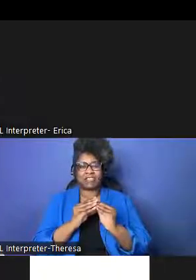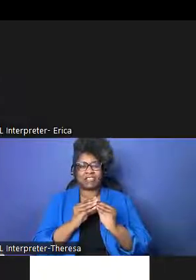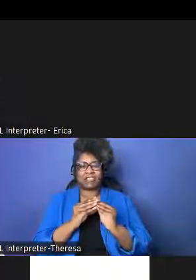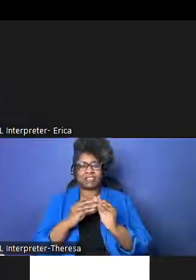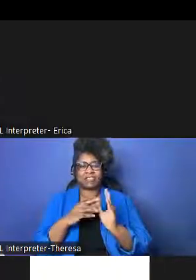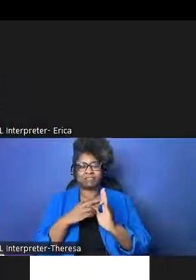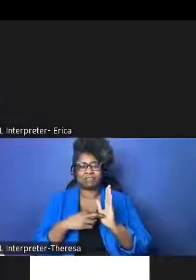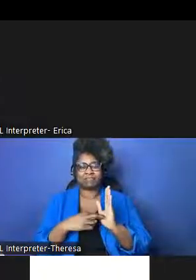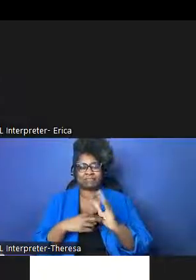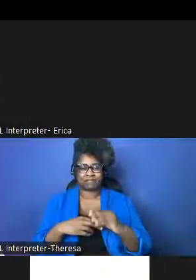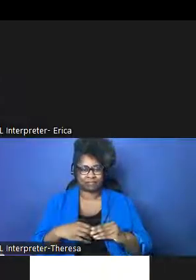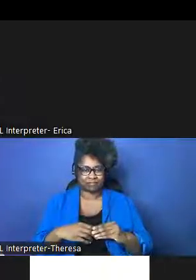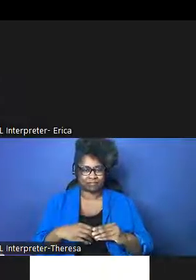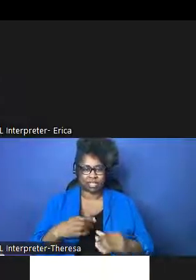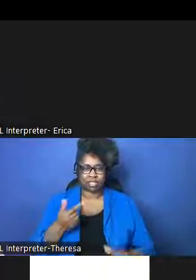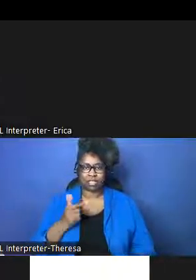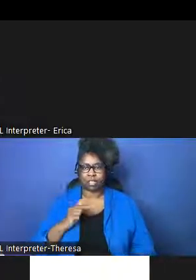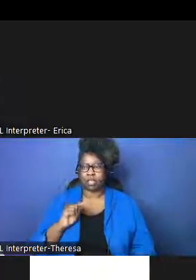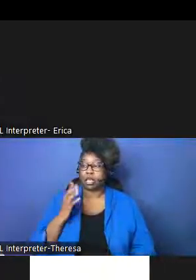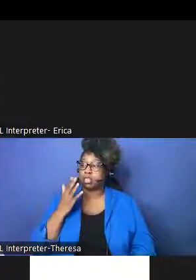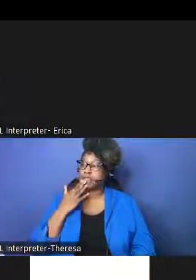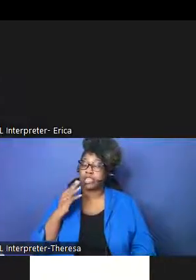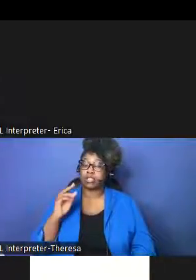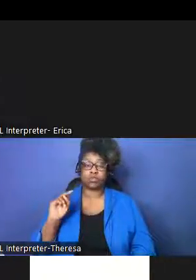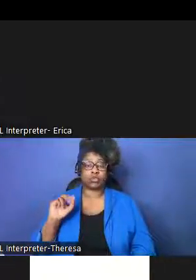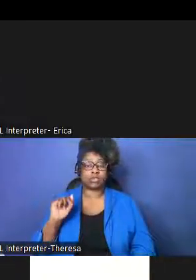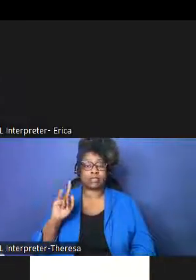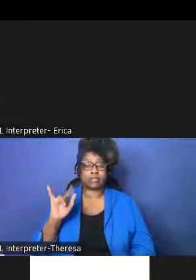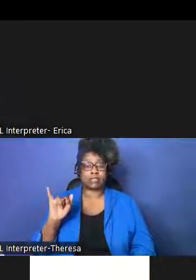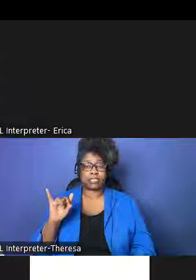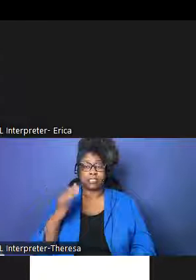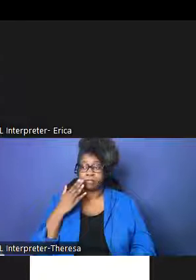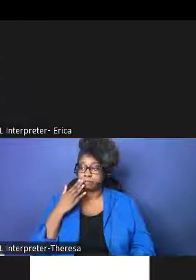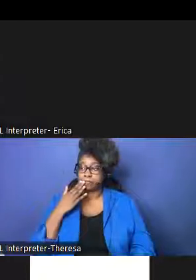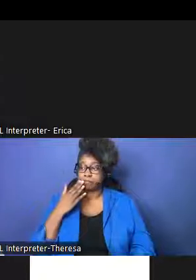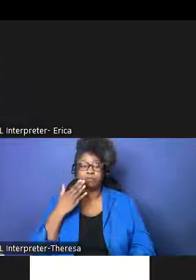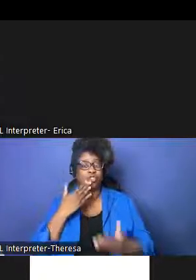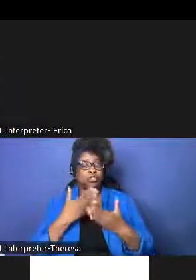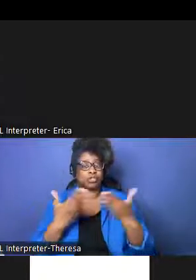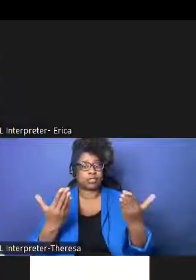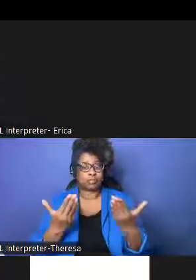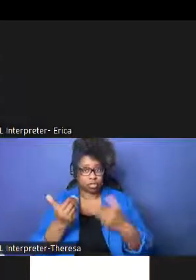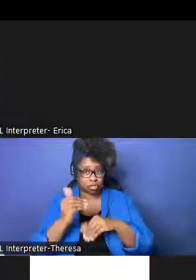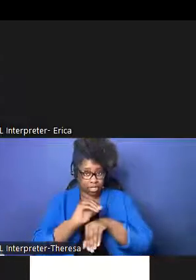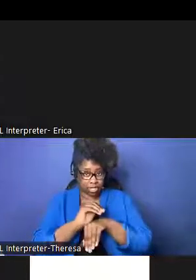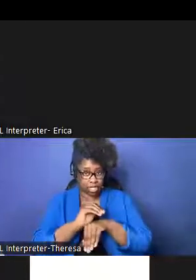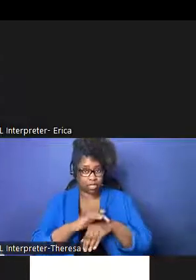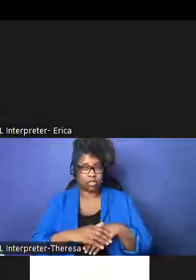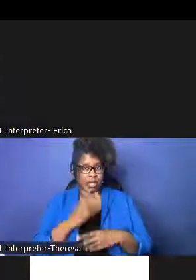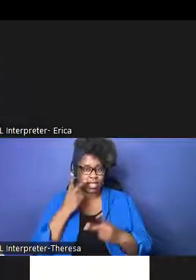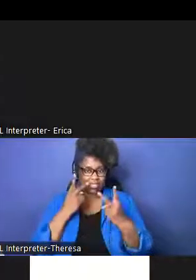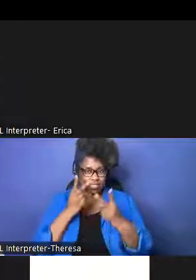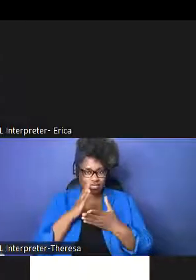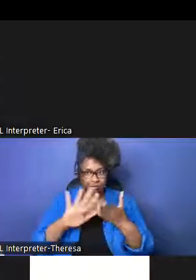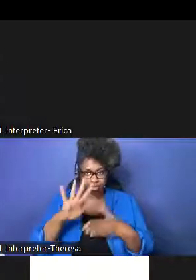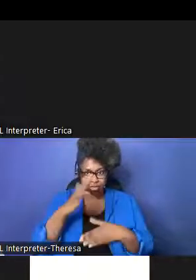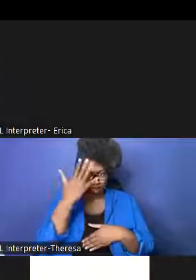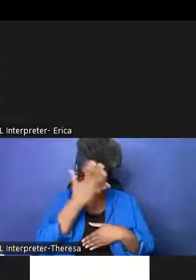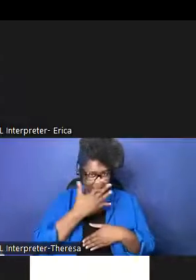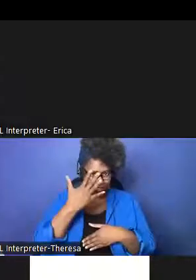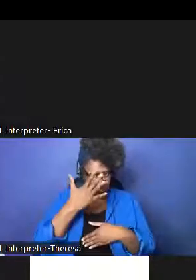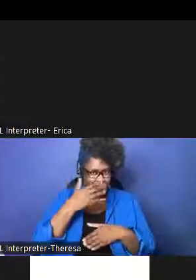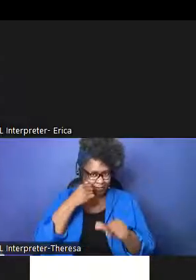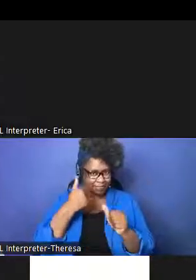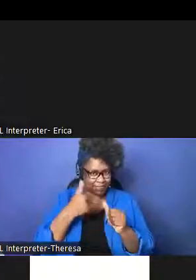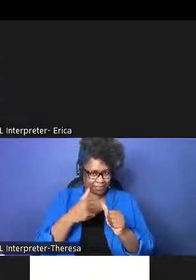Thank you, Natalie. Appreciate it, and good to be here tonight. See some familiar faces in the audience, as